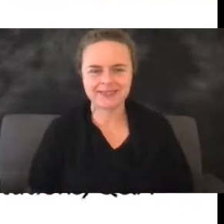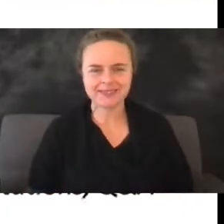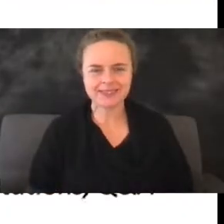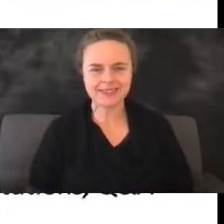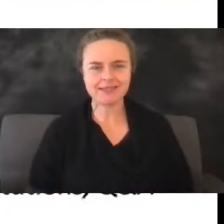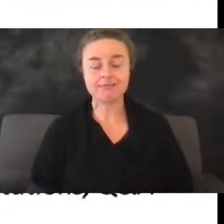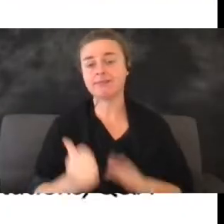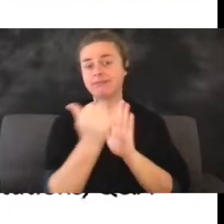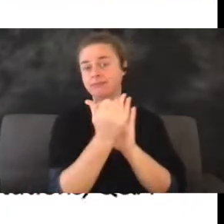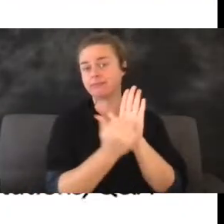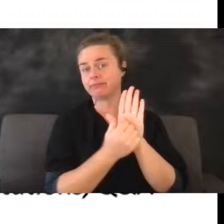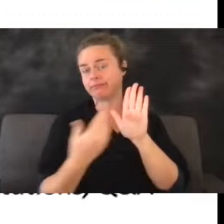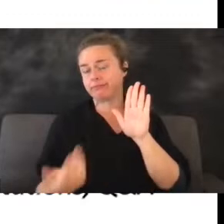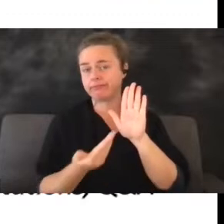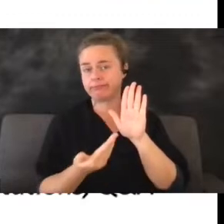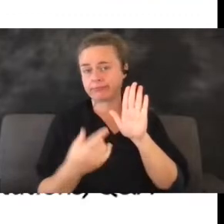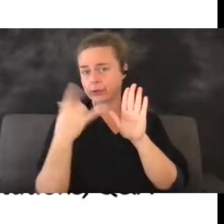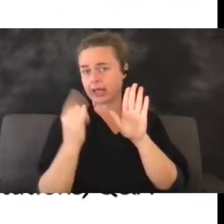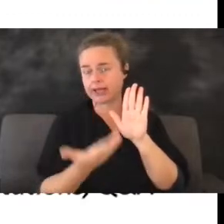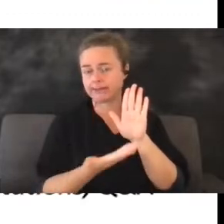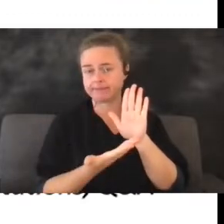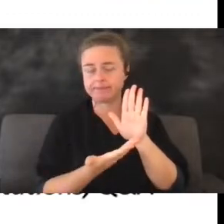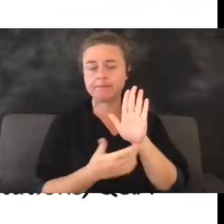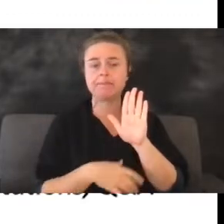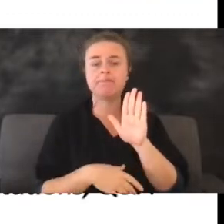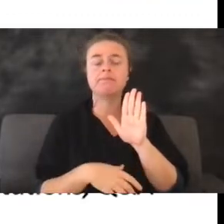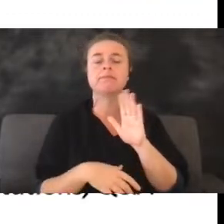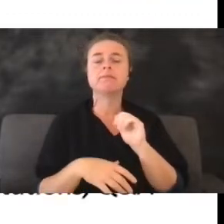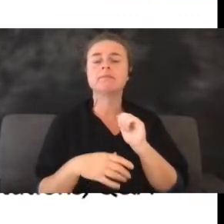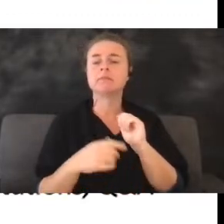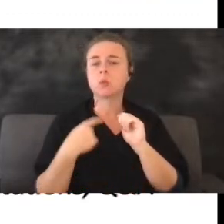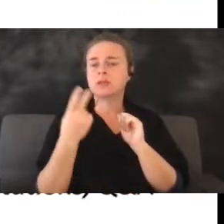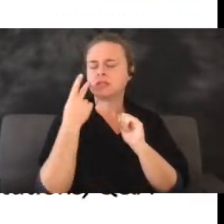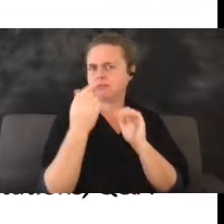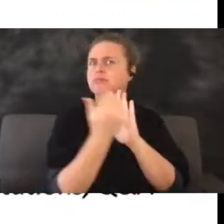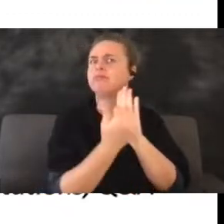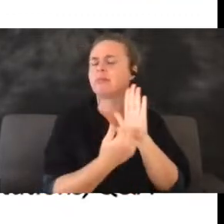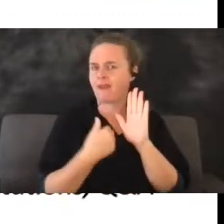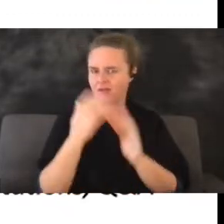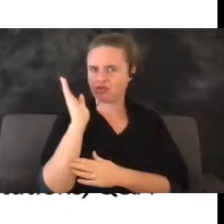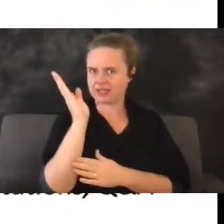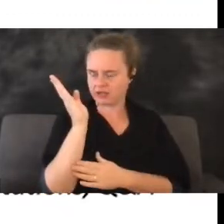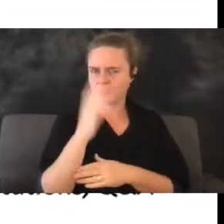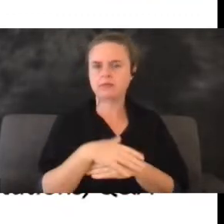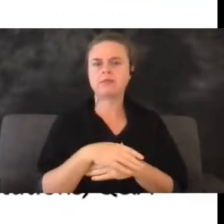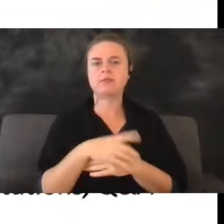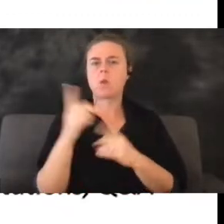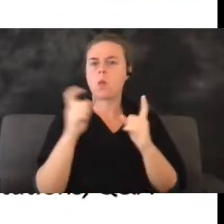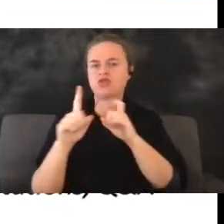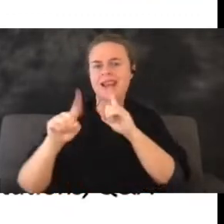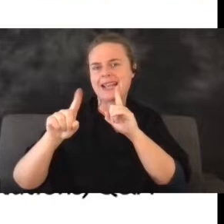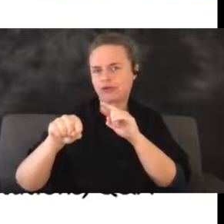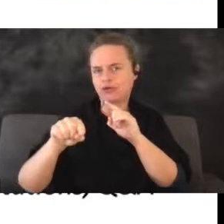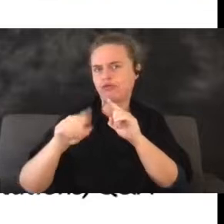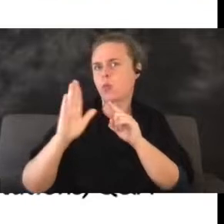Here's the agenda for today. You'll see a mix of presentations with question and answer throughout.